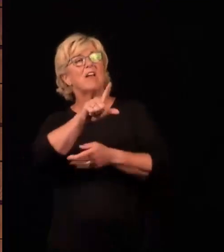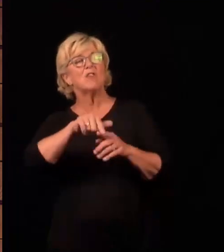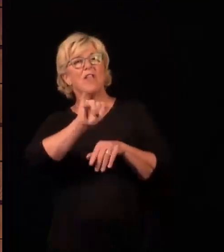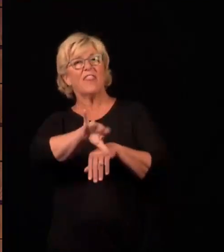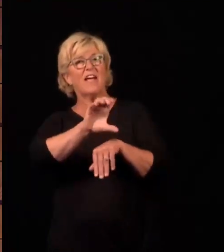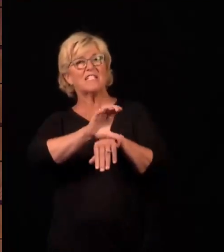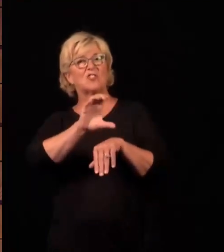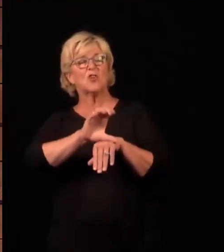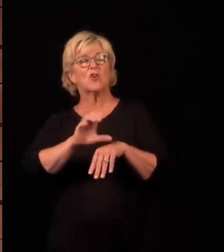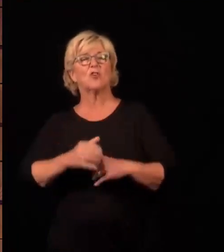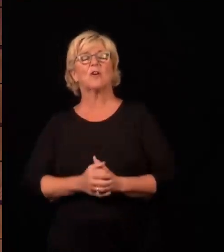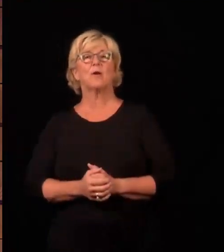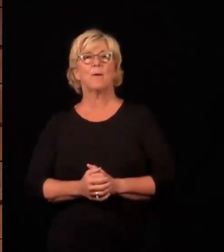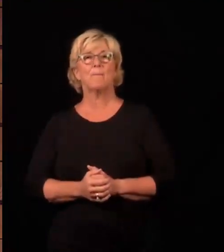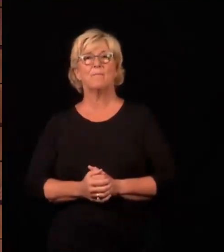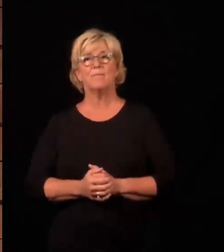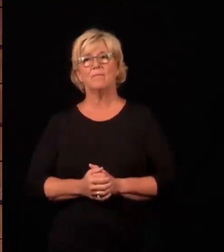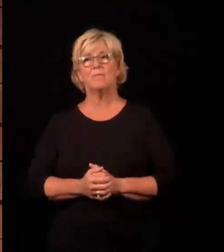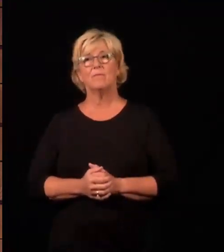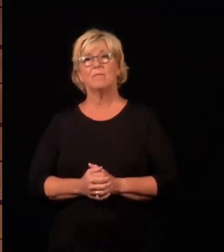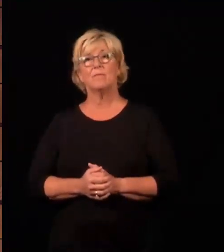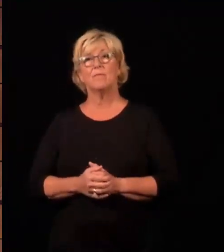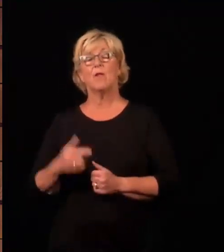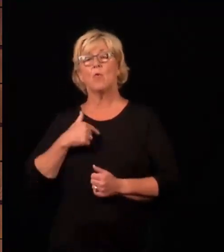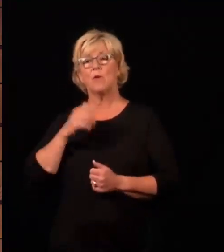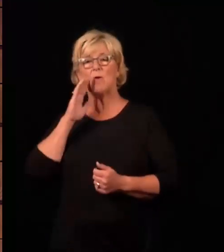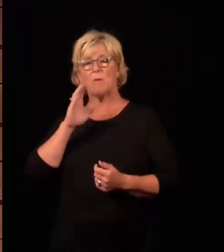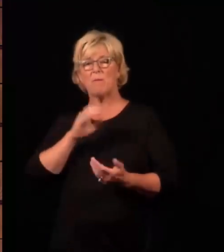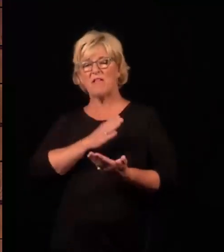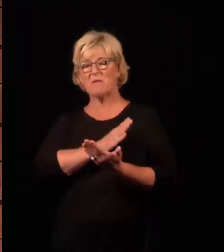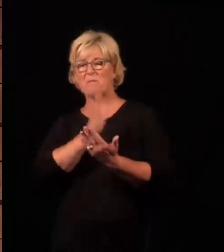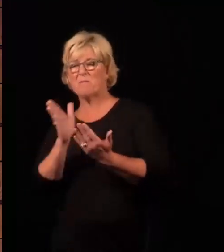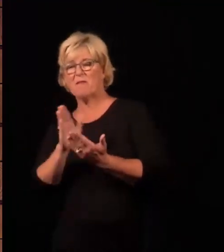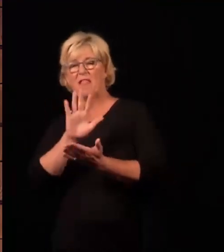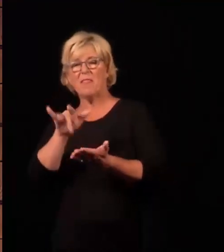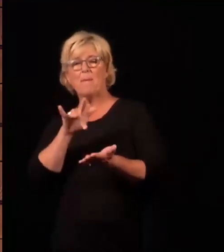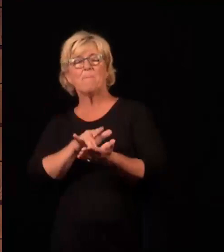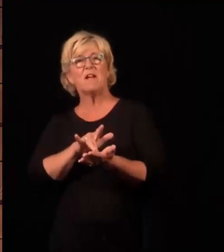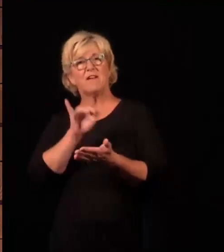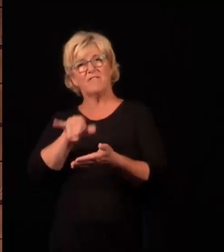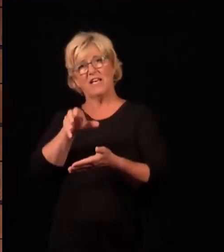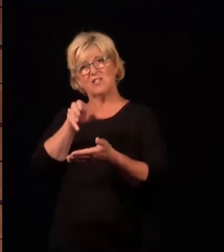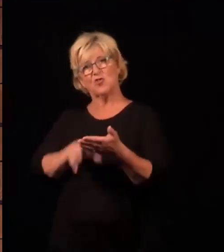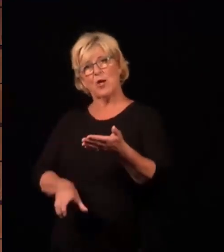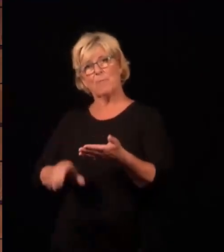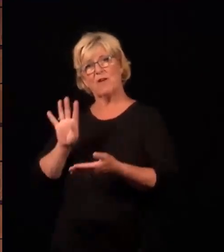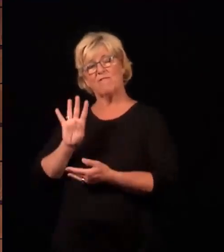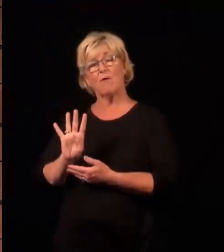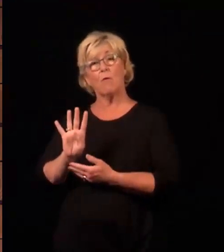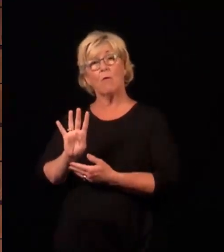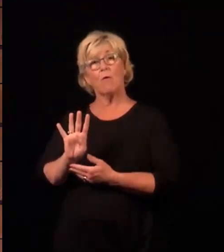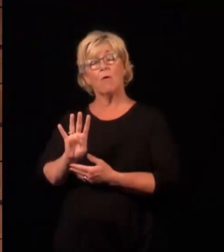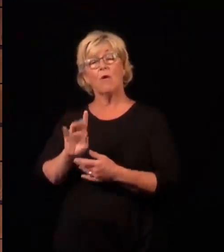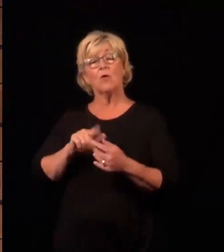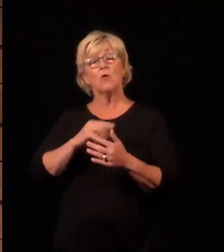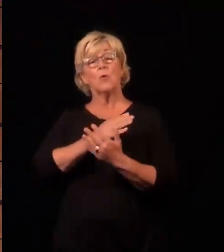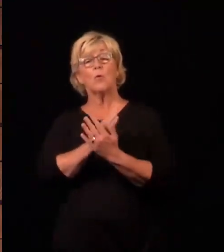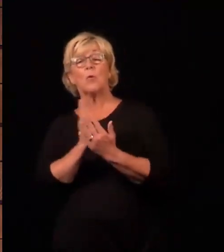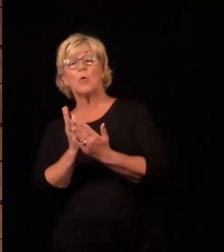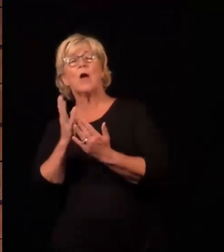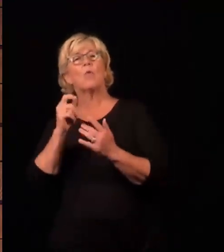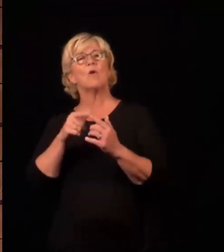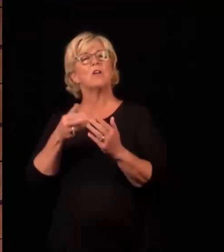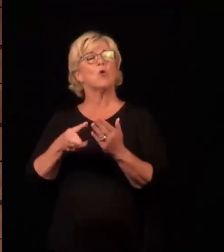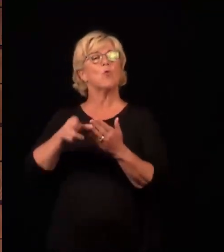to actually land in the middle of chapter 4 and concentrate our thoughts there. But in order to get there, let's